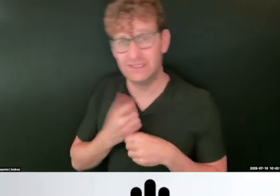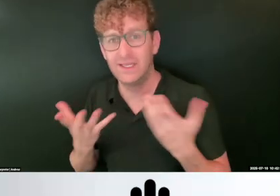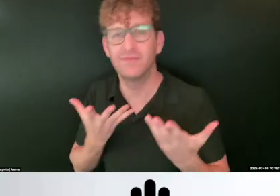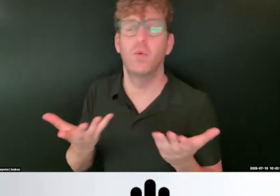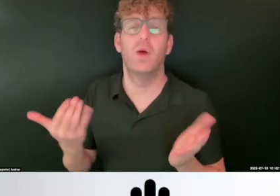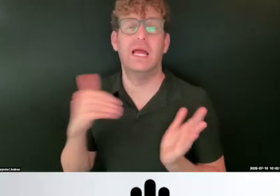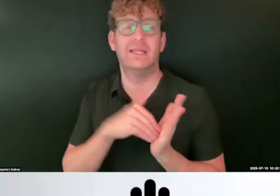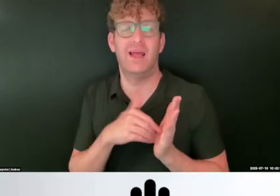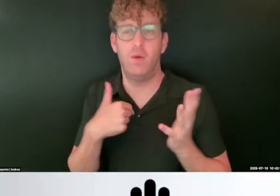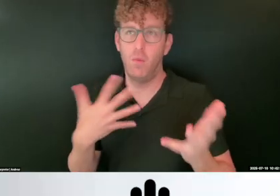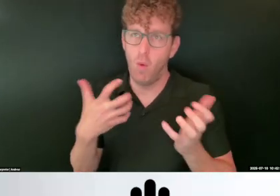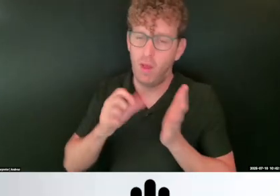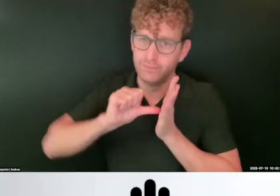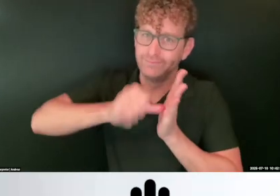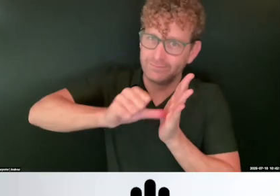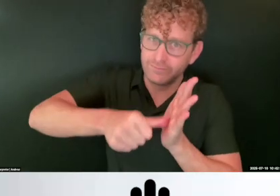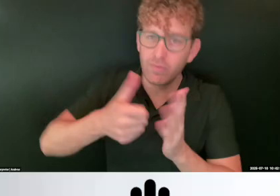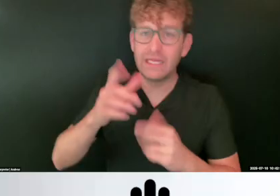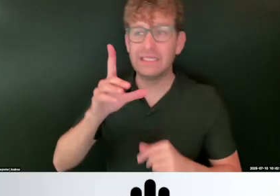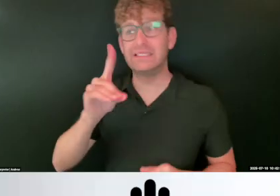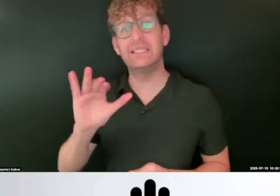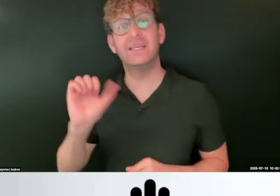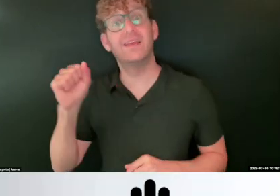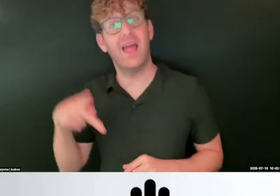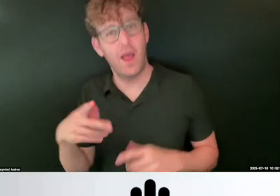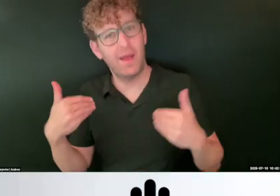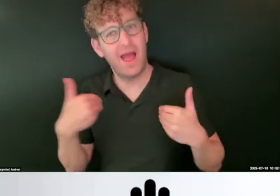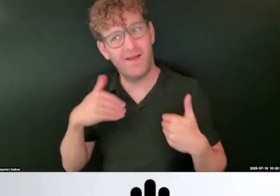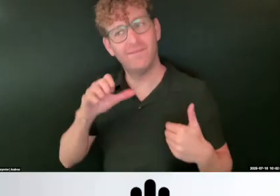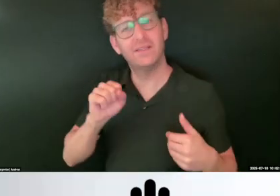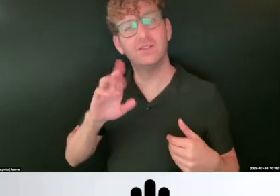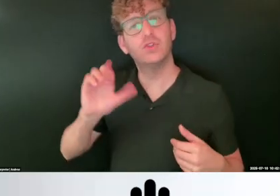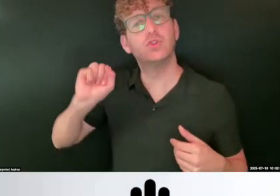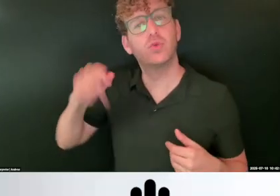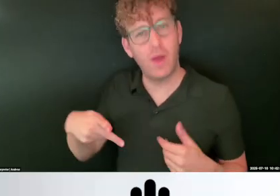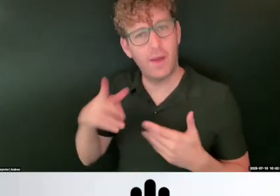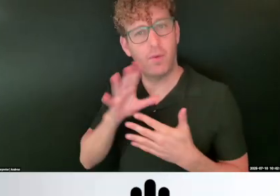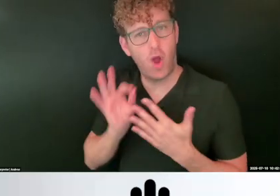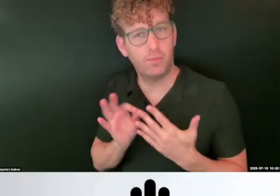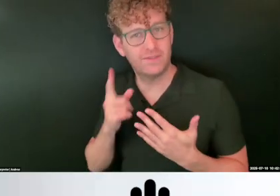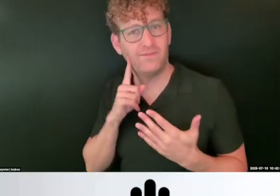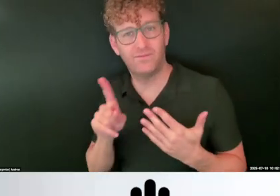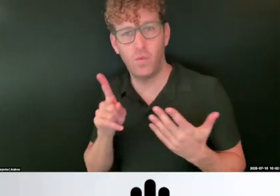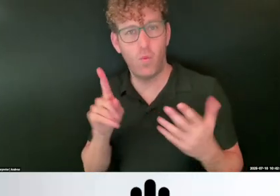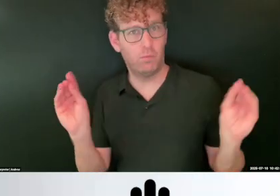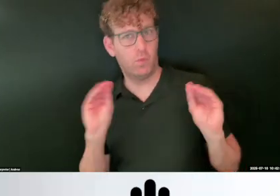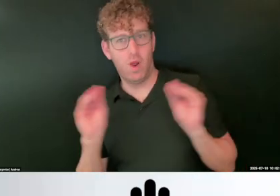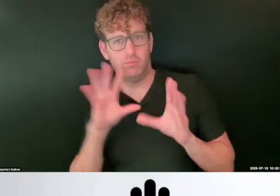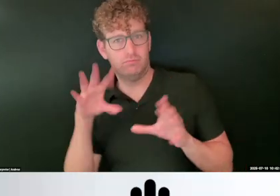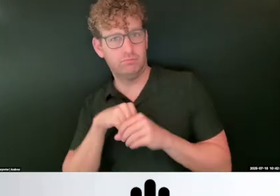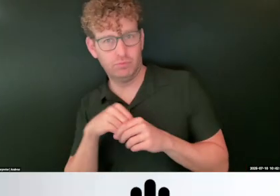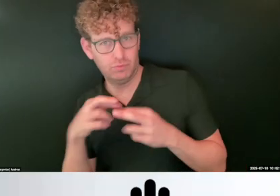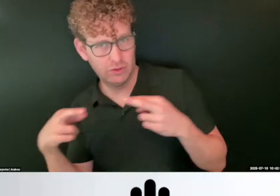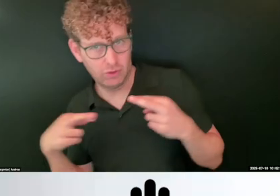a scrap option for those in non-regional CC4A districts. So that incentive is up to